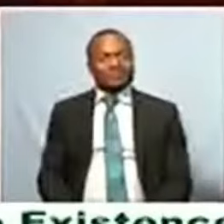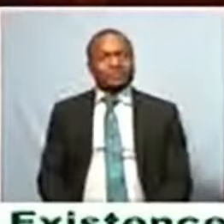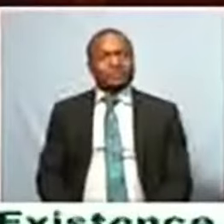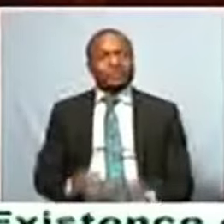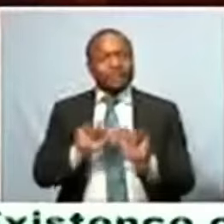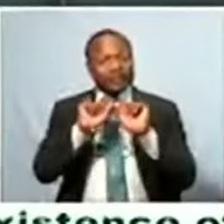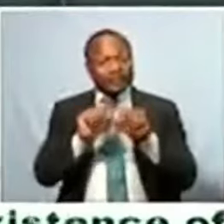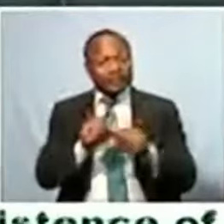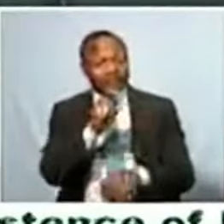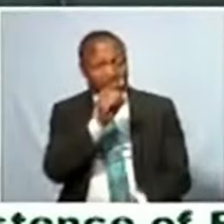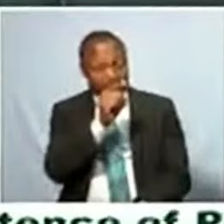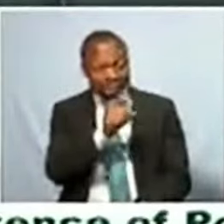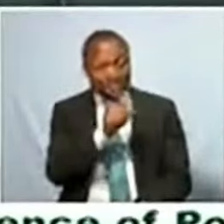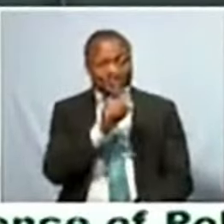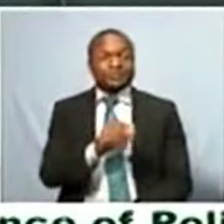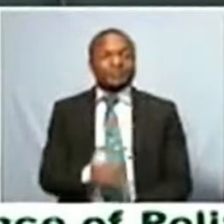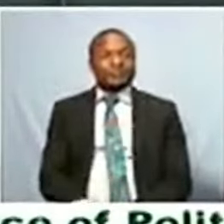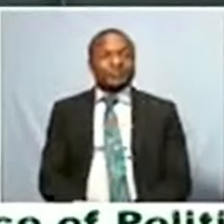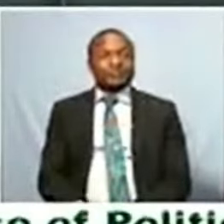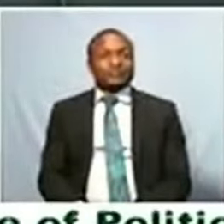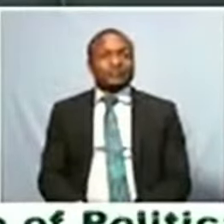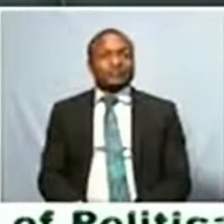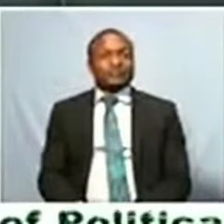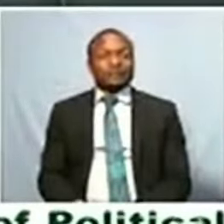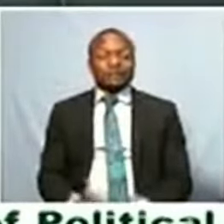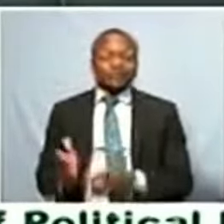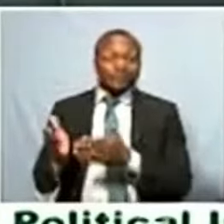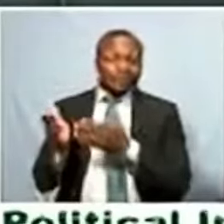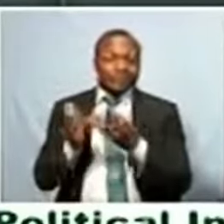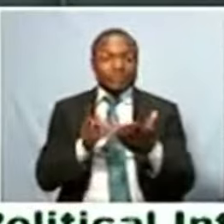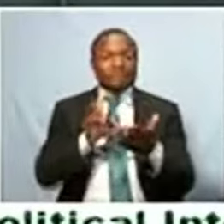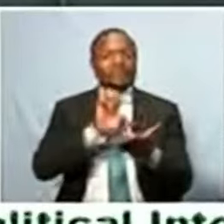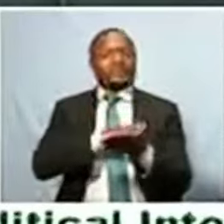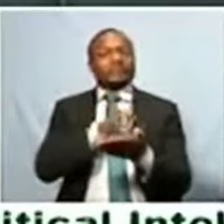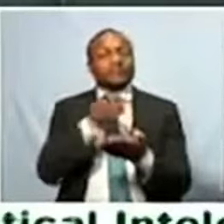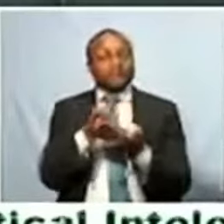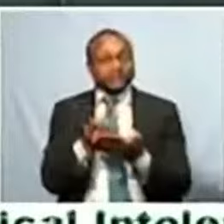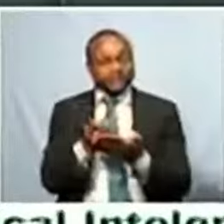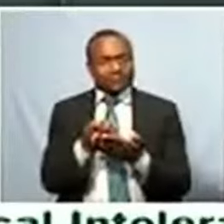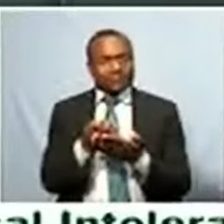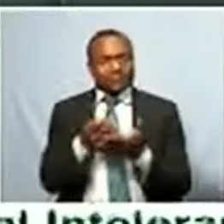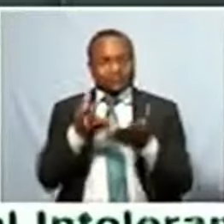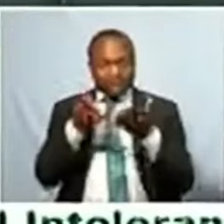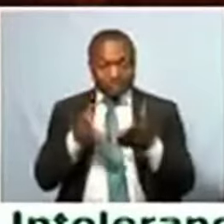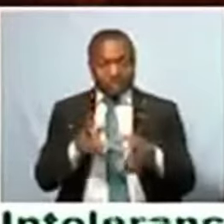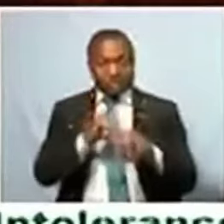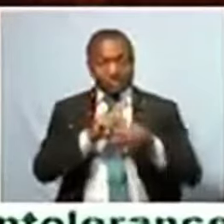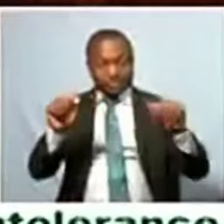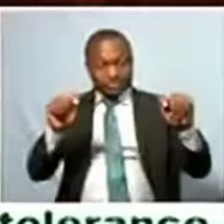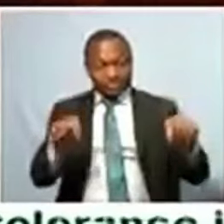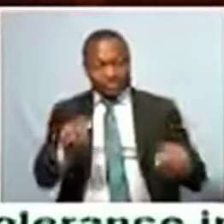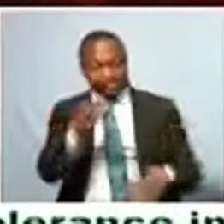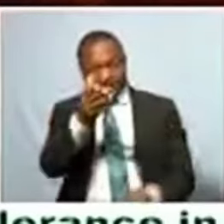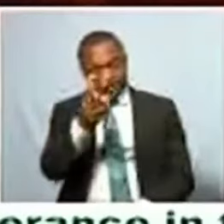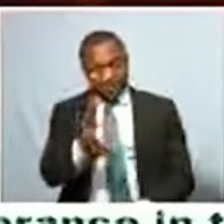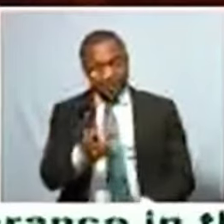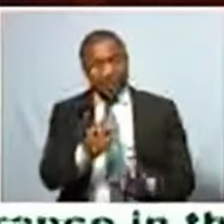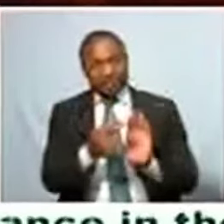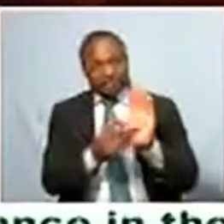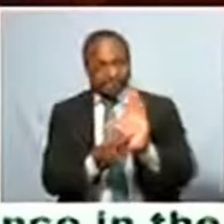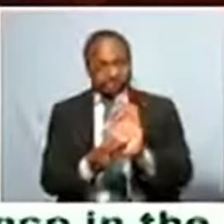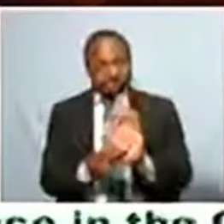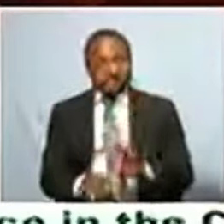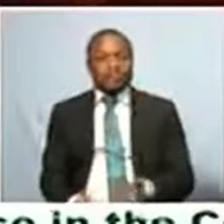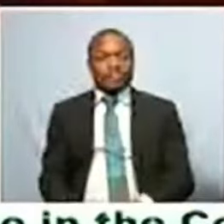can he lay that proof on the table there to